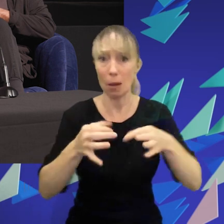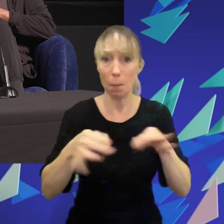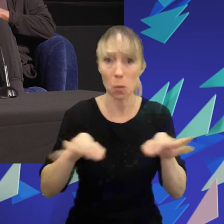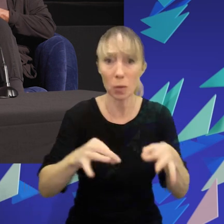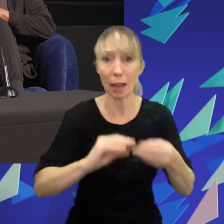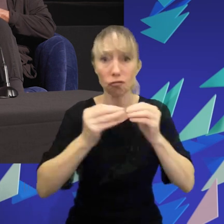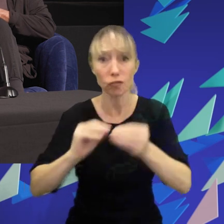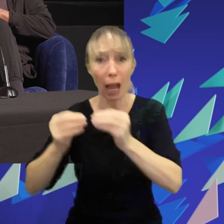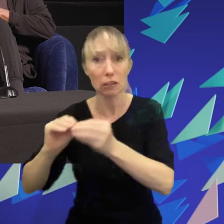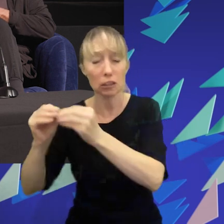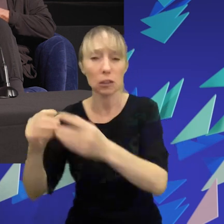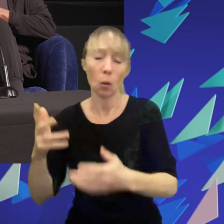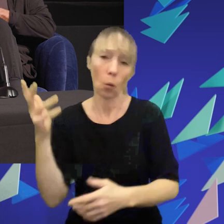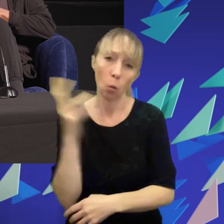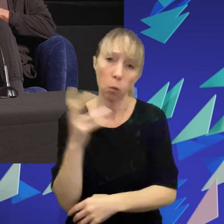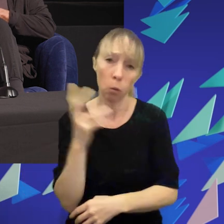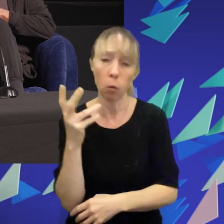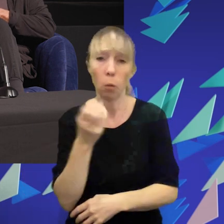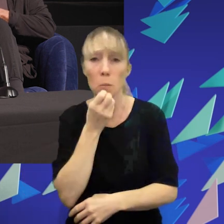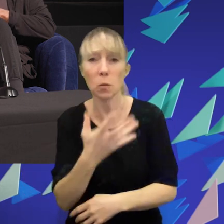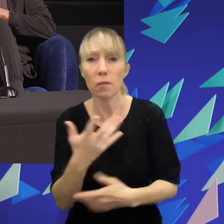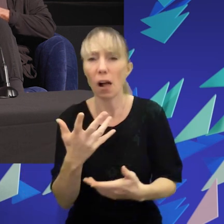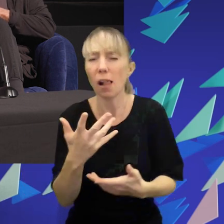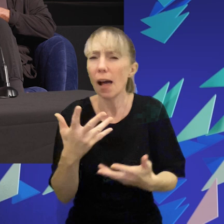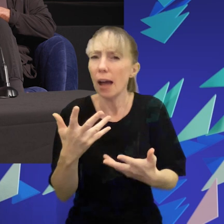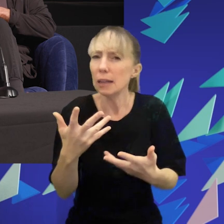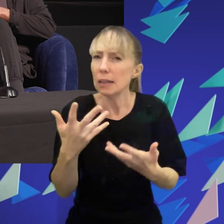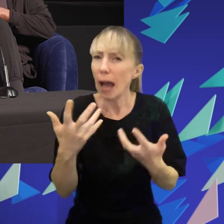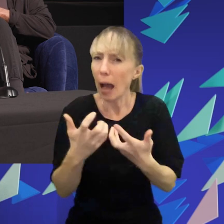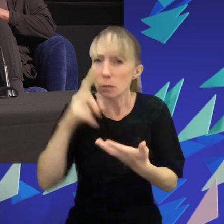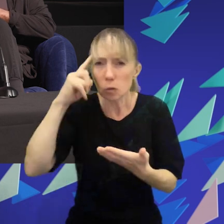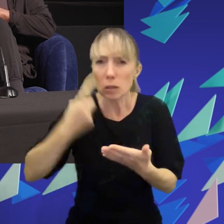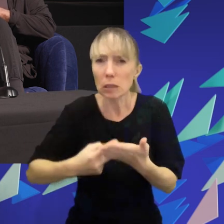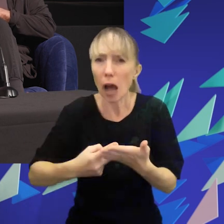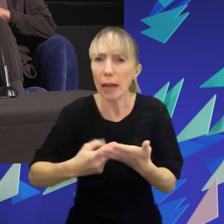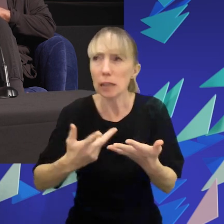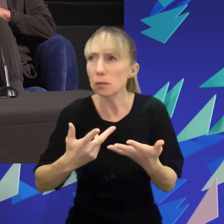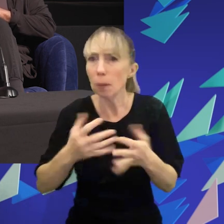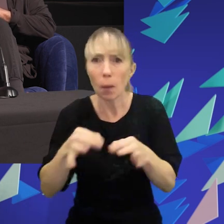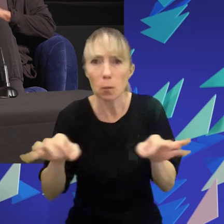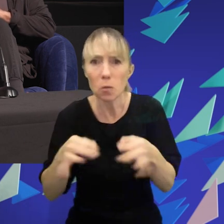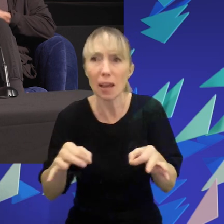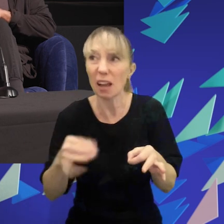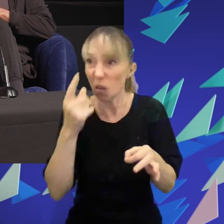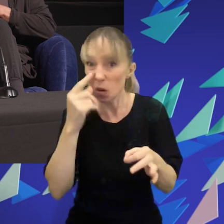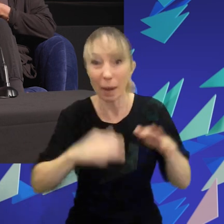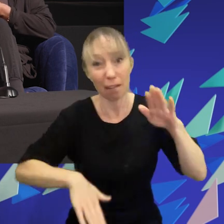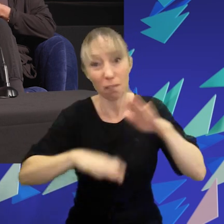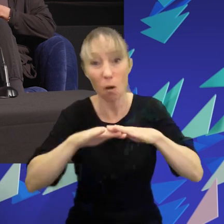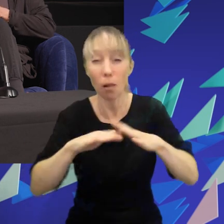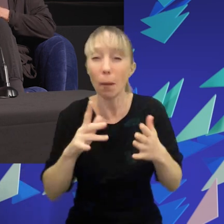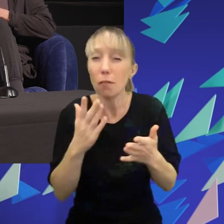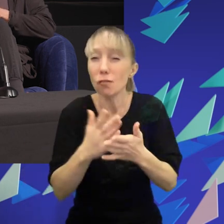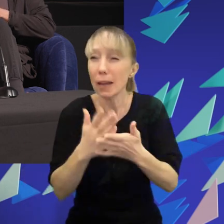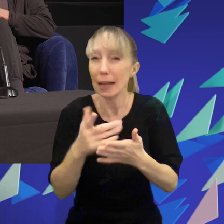because it could have easily been wall-to-wall music, and instead it's incredibly sparse, but yeah. Moving. Yeah, it was